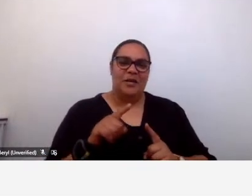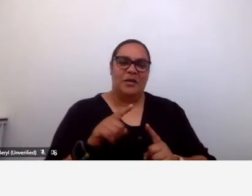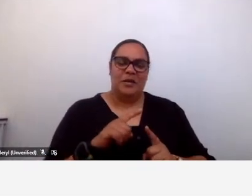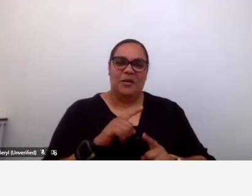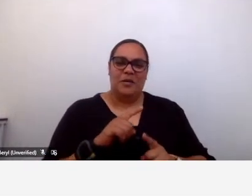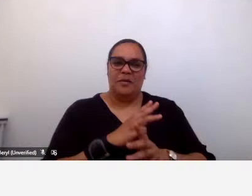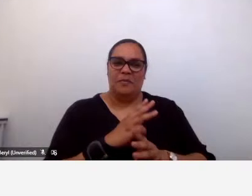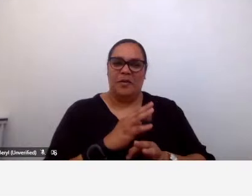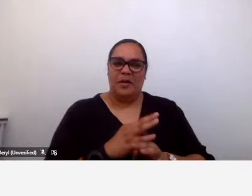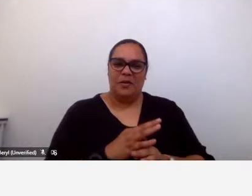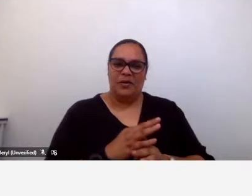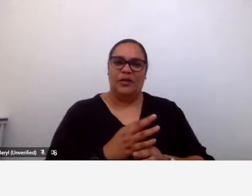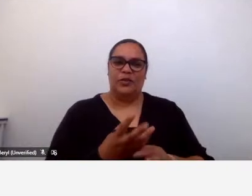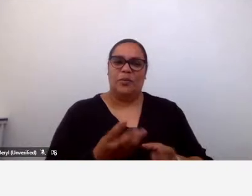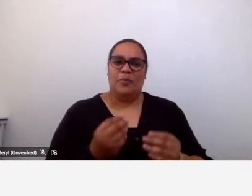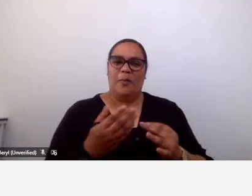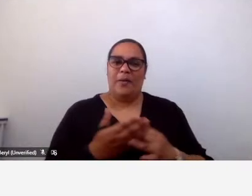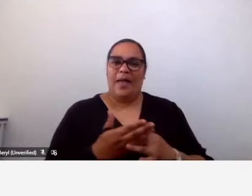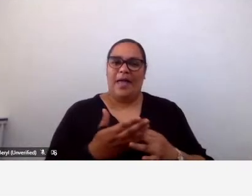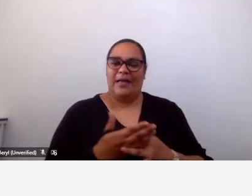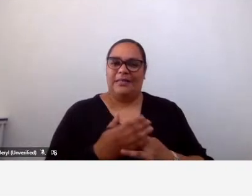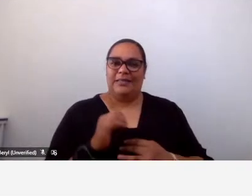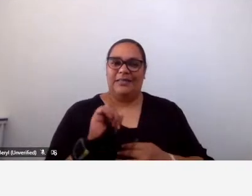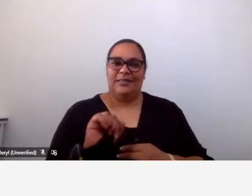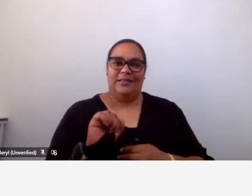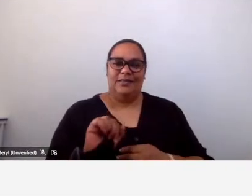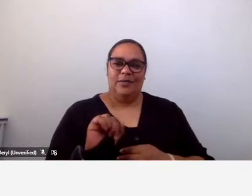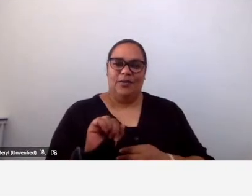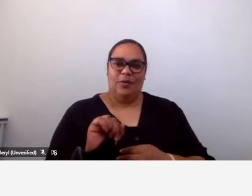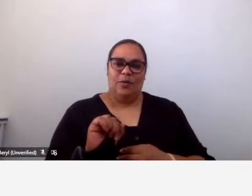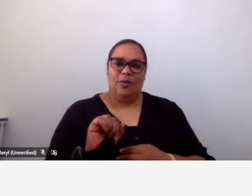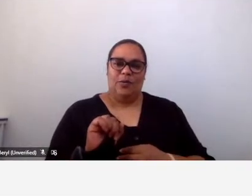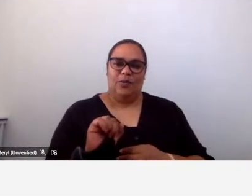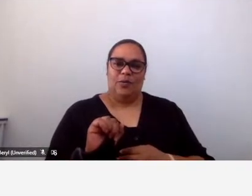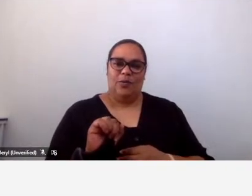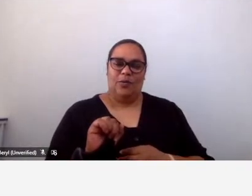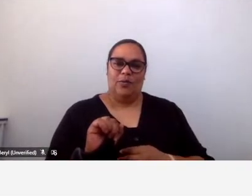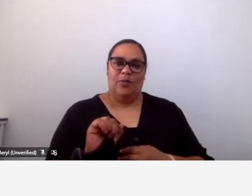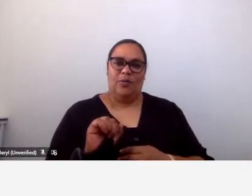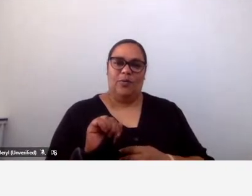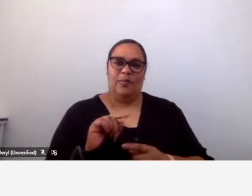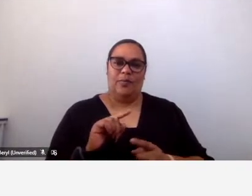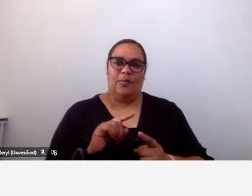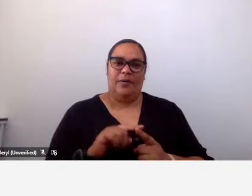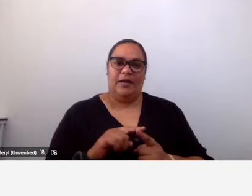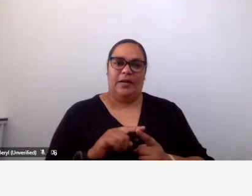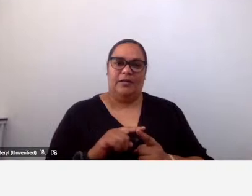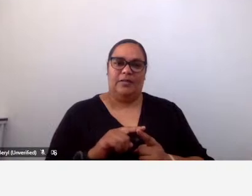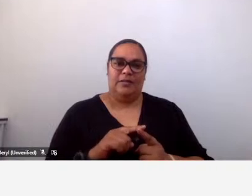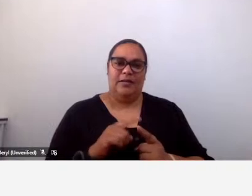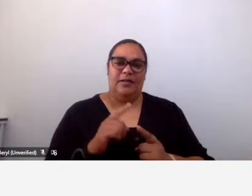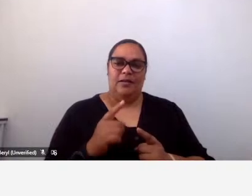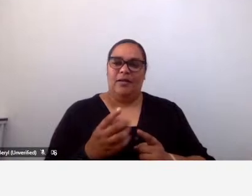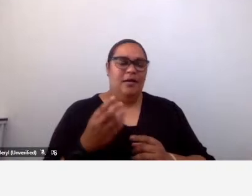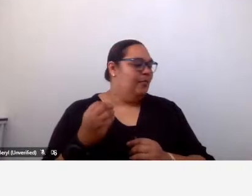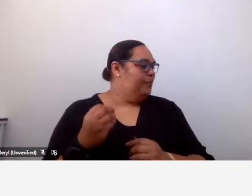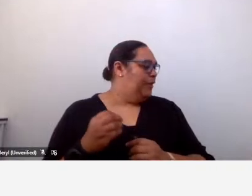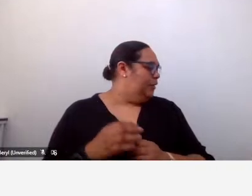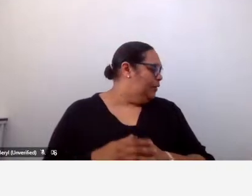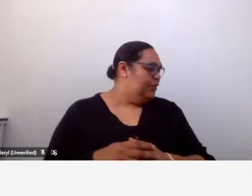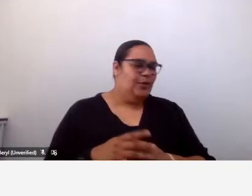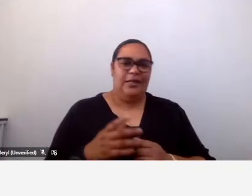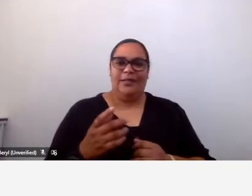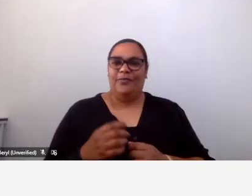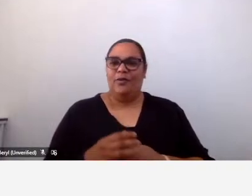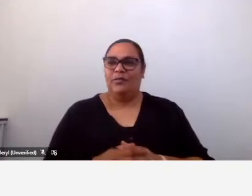to actually access IDA's value in terms of bringing food, using and then to the initiates. And they were